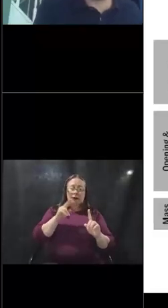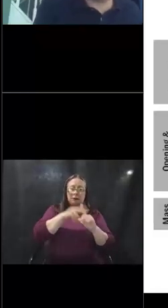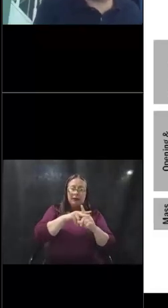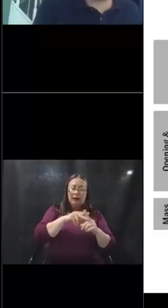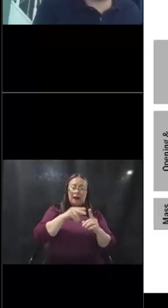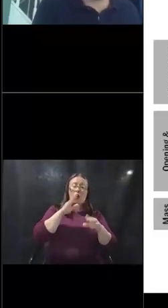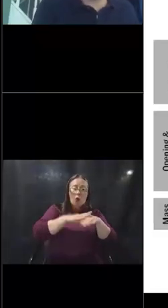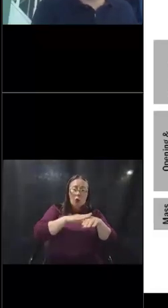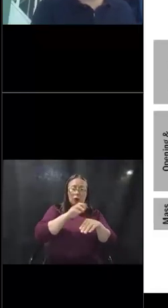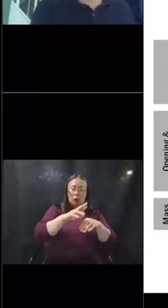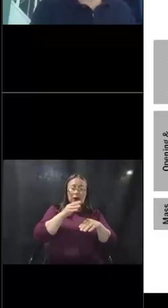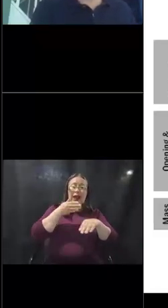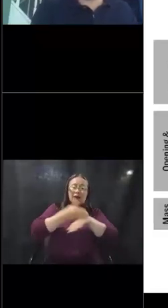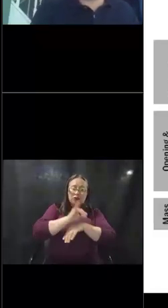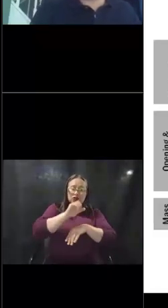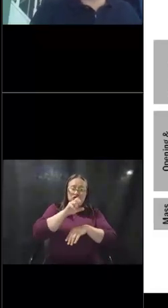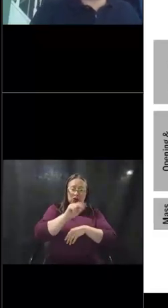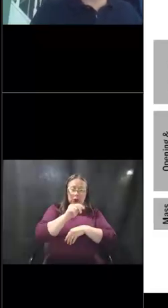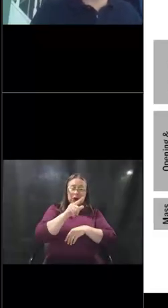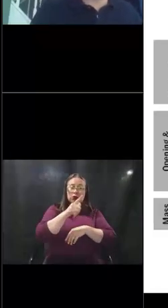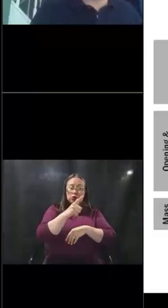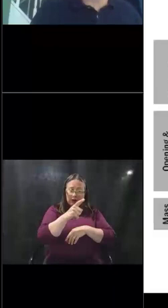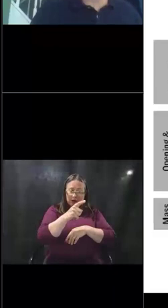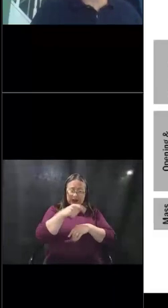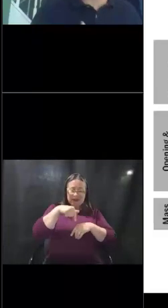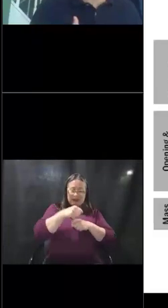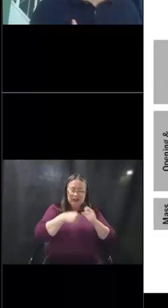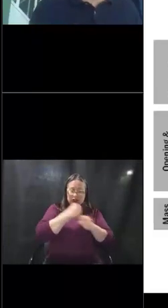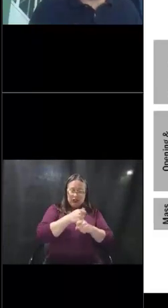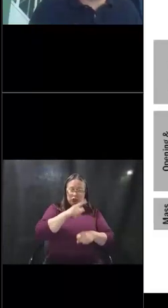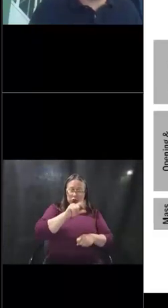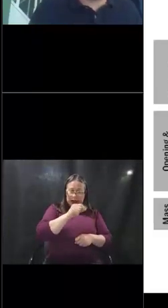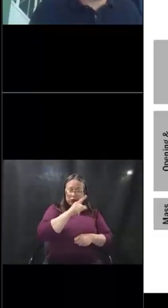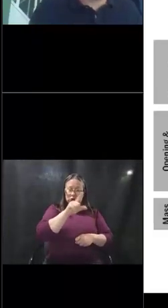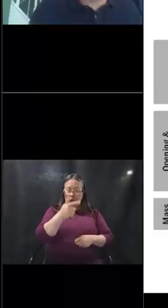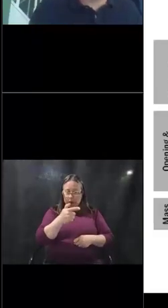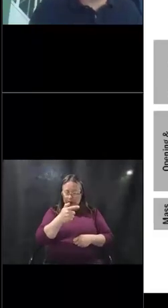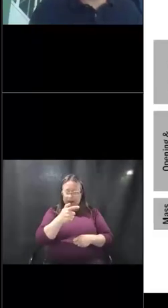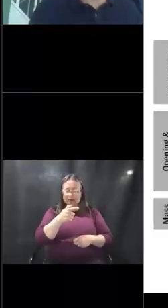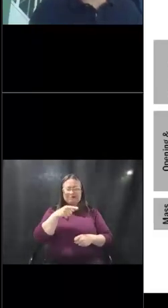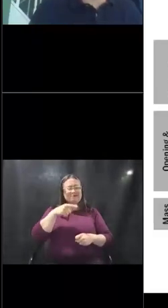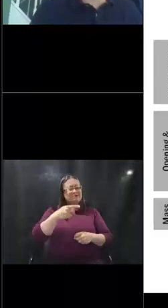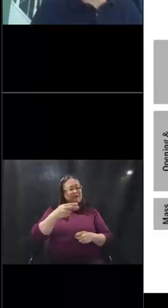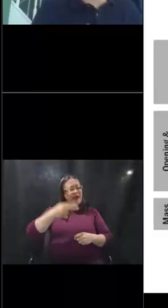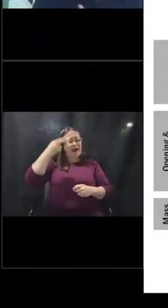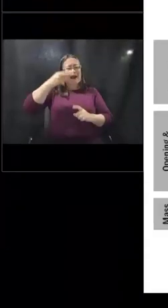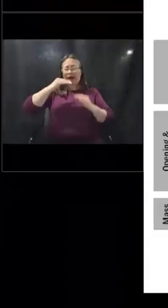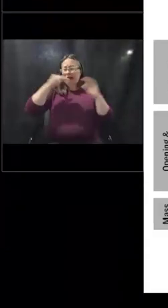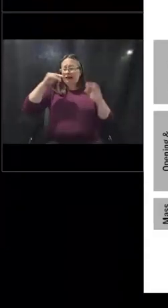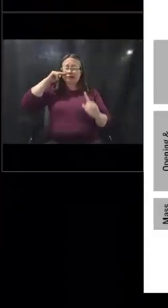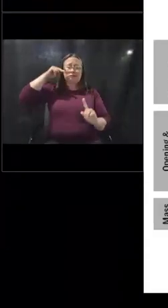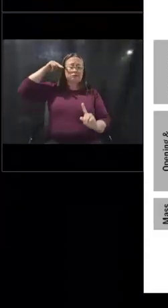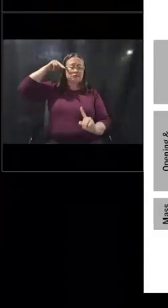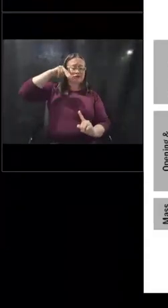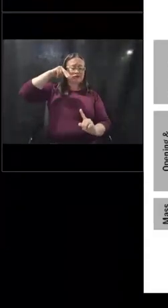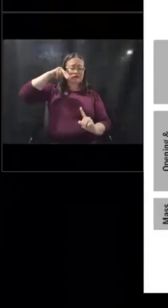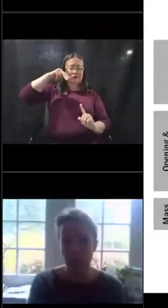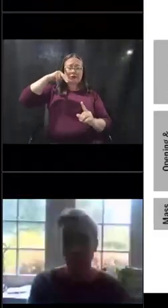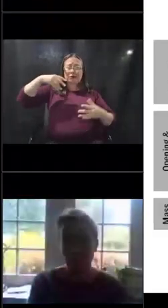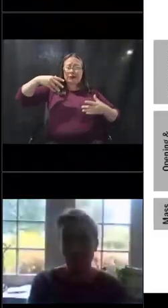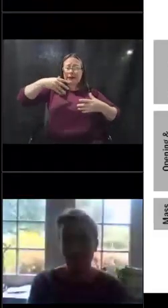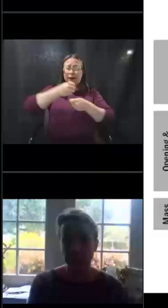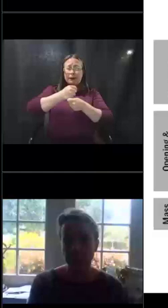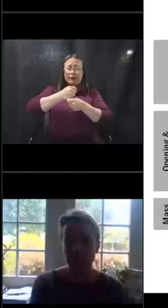21st of this year. So this is a very high level summarized chart. It's just meant to try to help